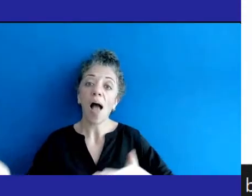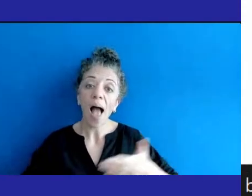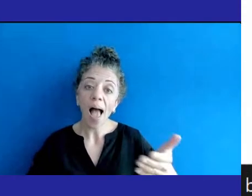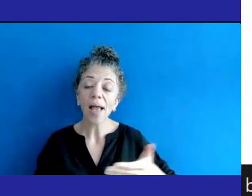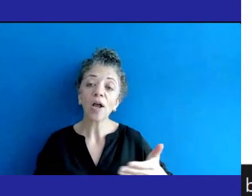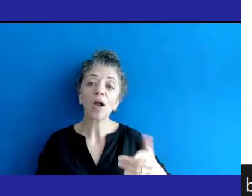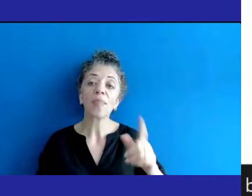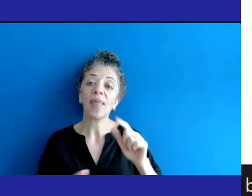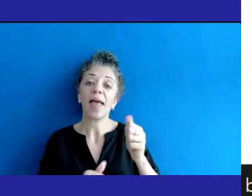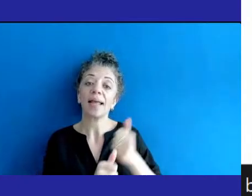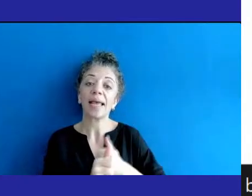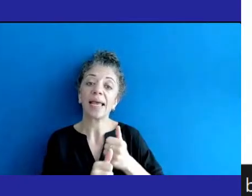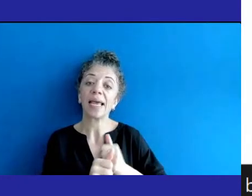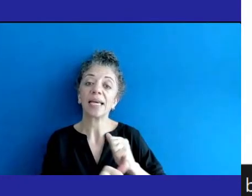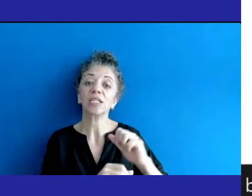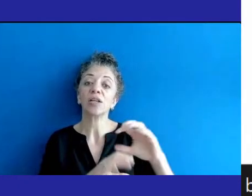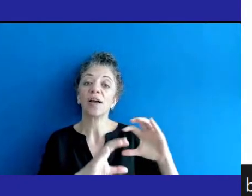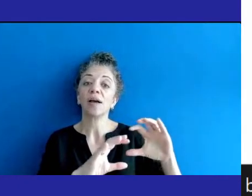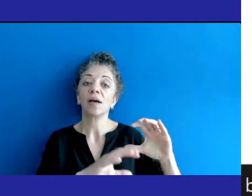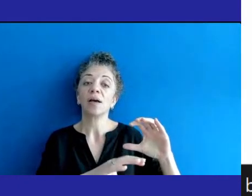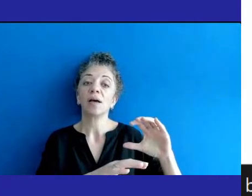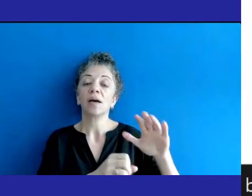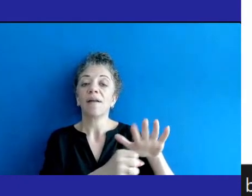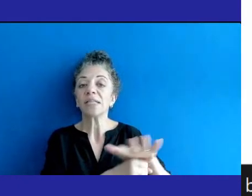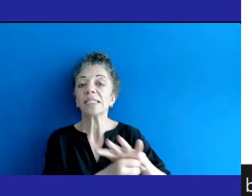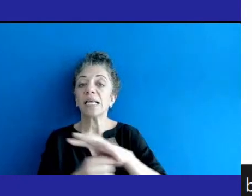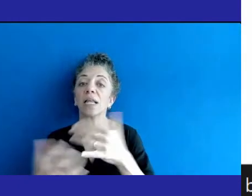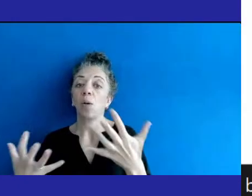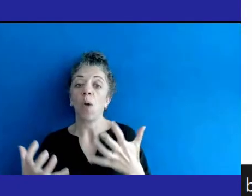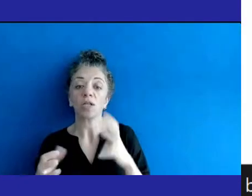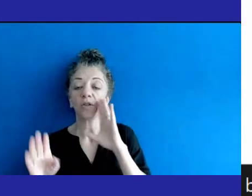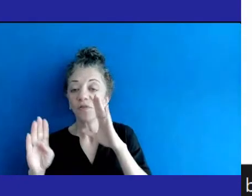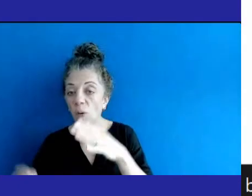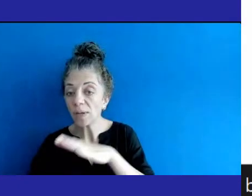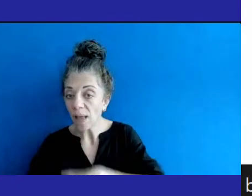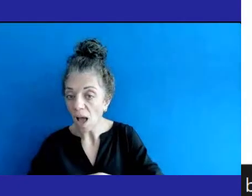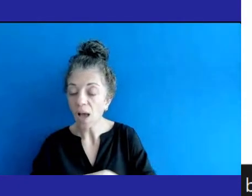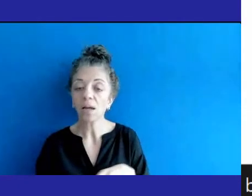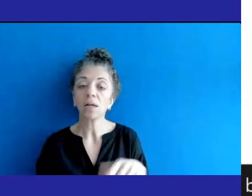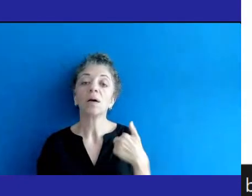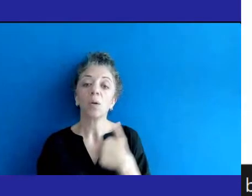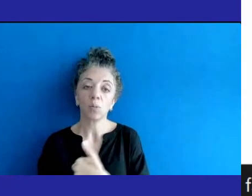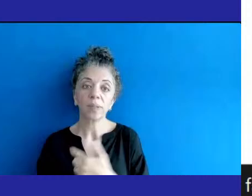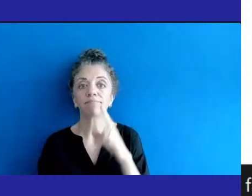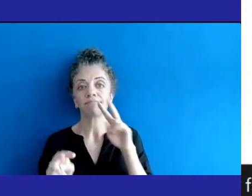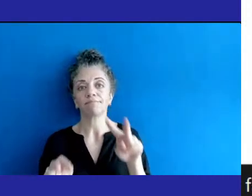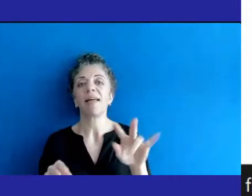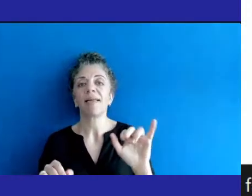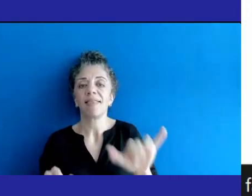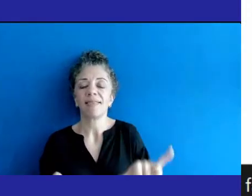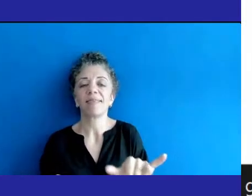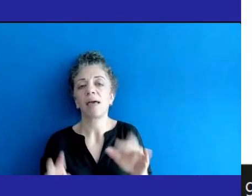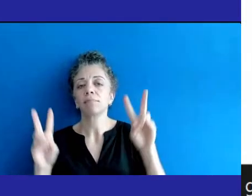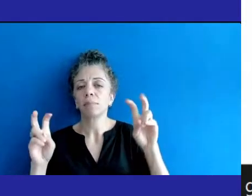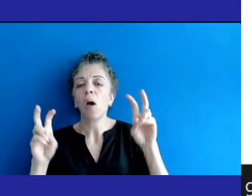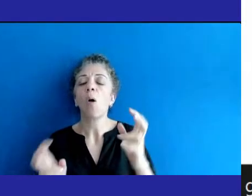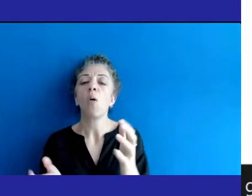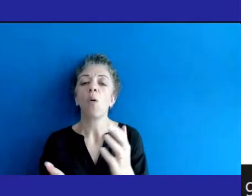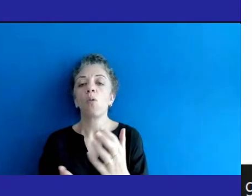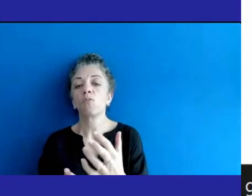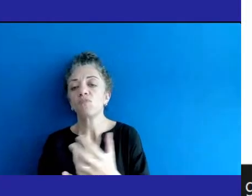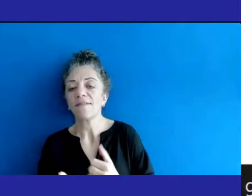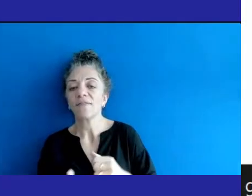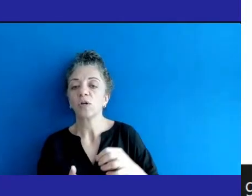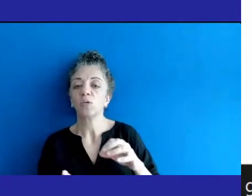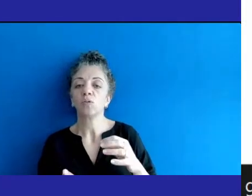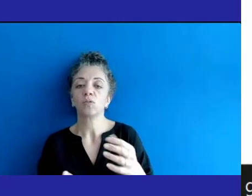is built around that. We view these as revenue-generating investments at this point, which is a different orientation for our